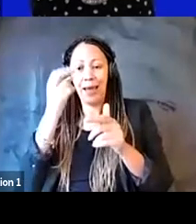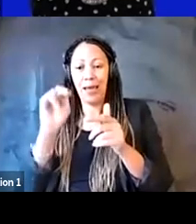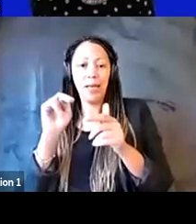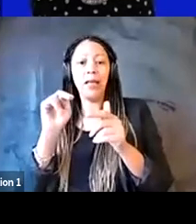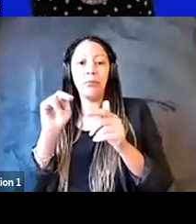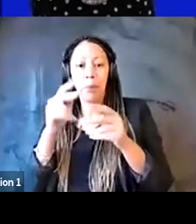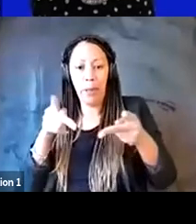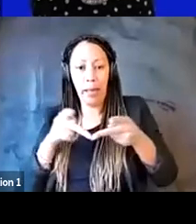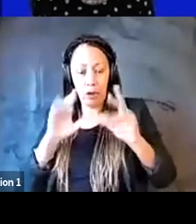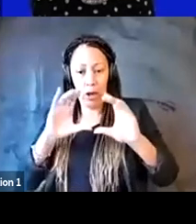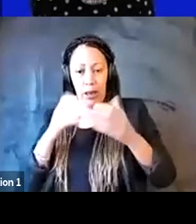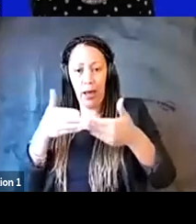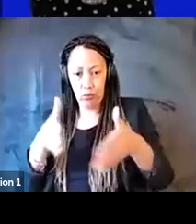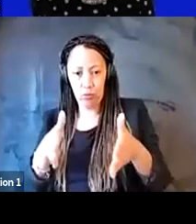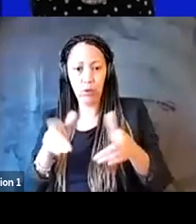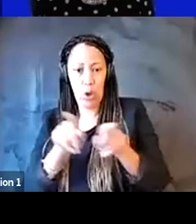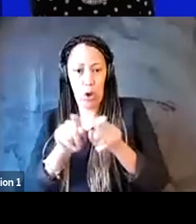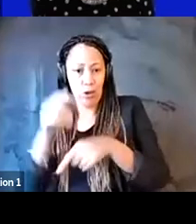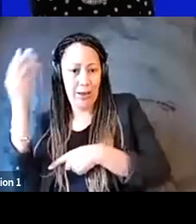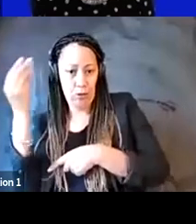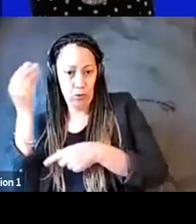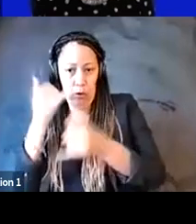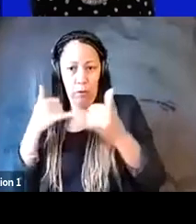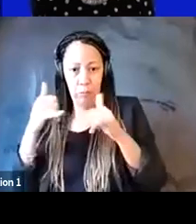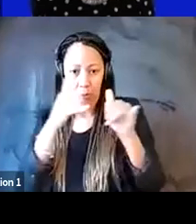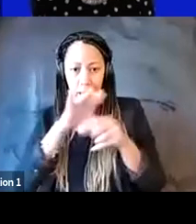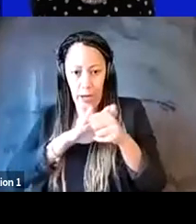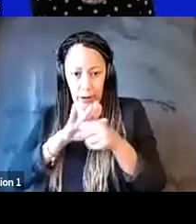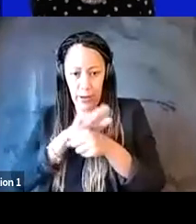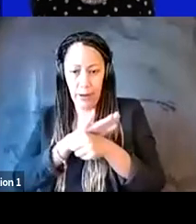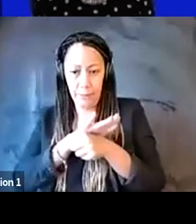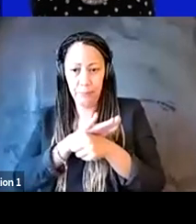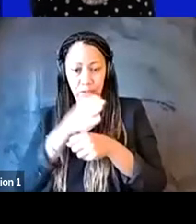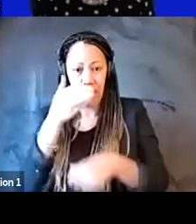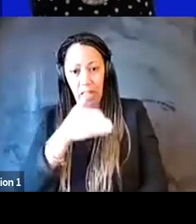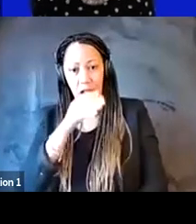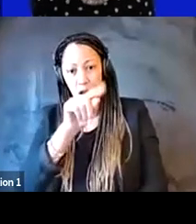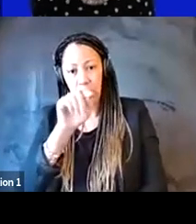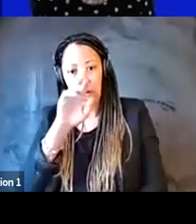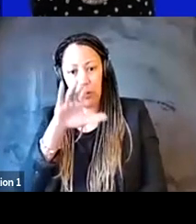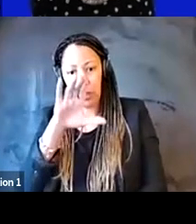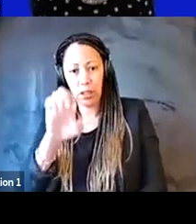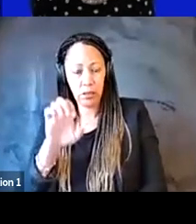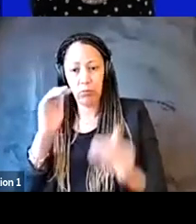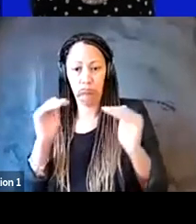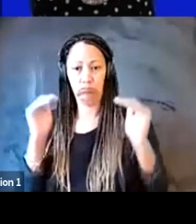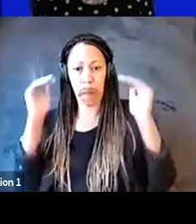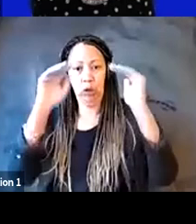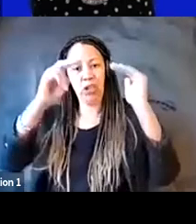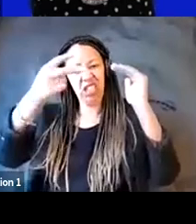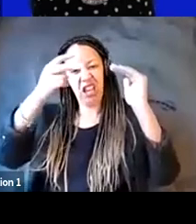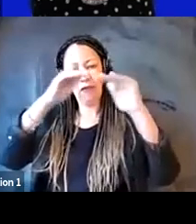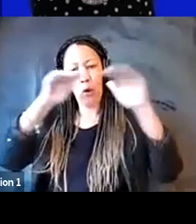classrooms. There is also an outdoor play area on the terrace on the second floor for the